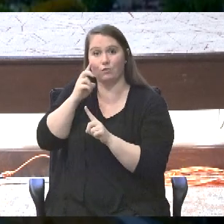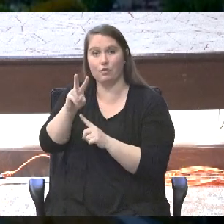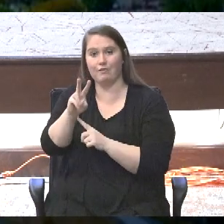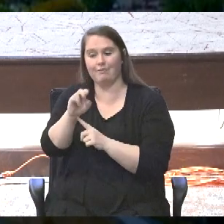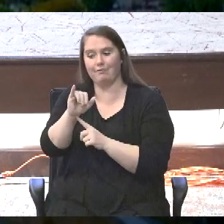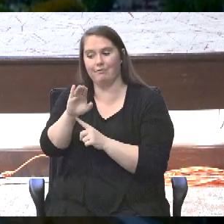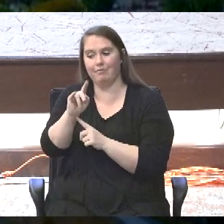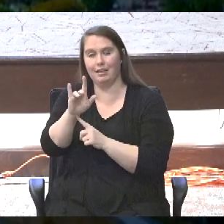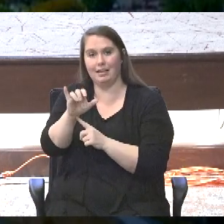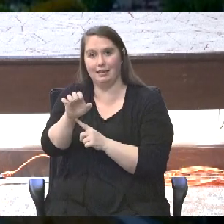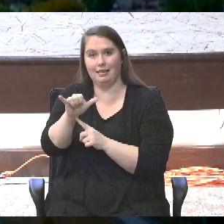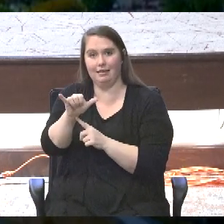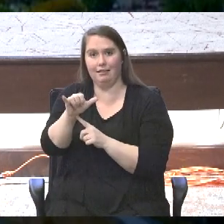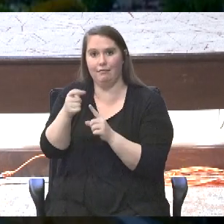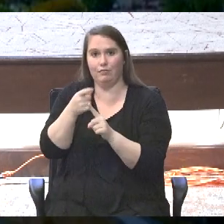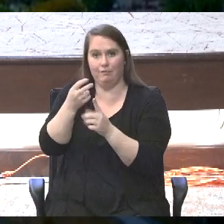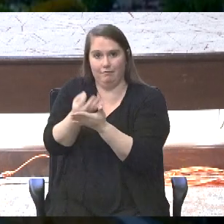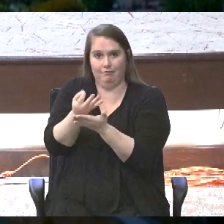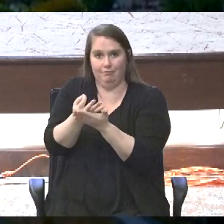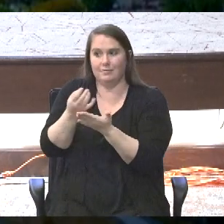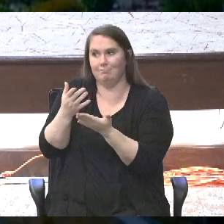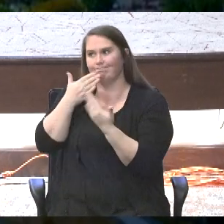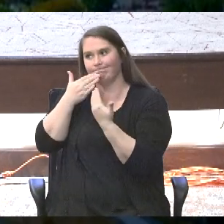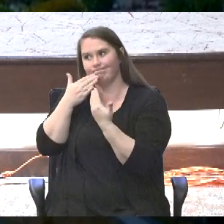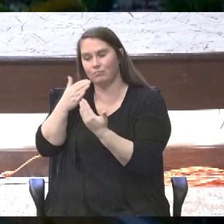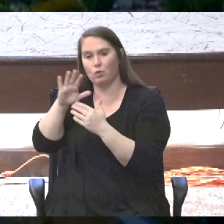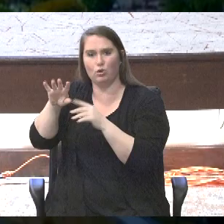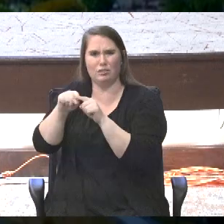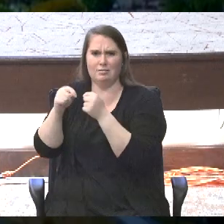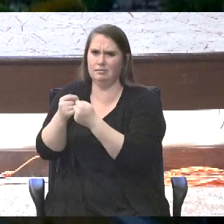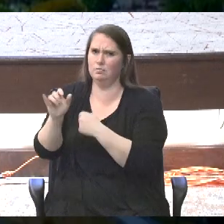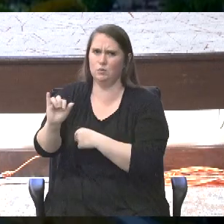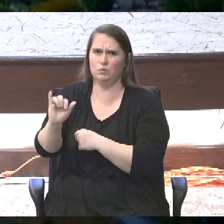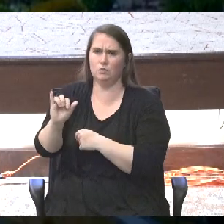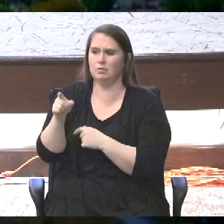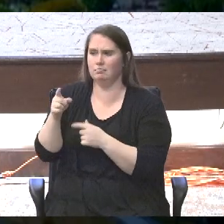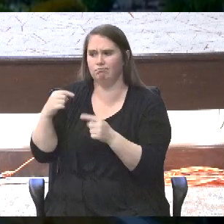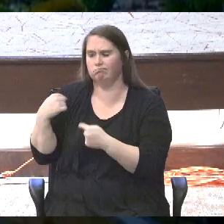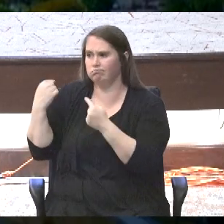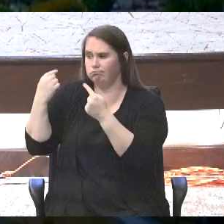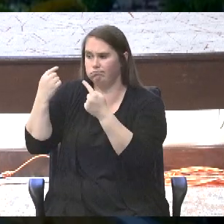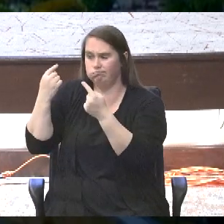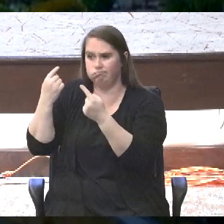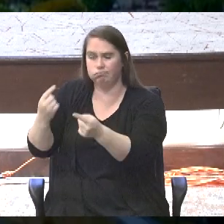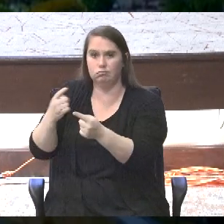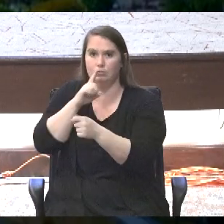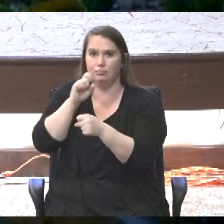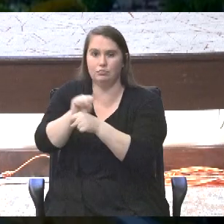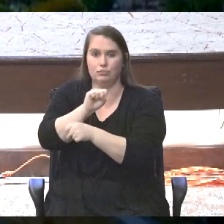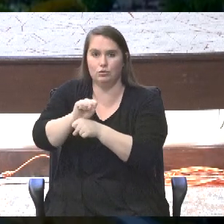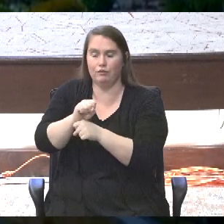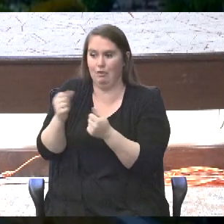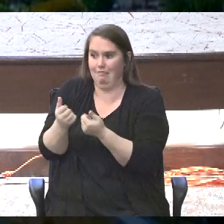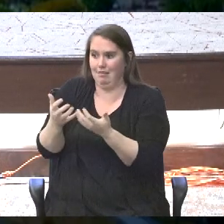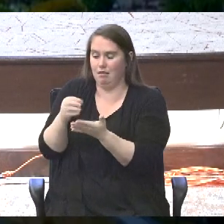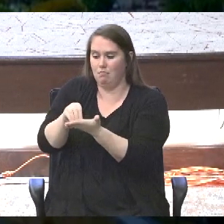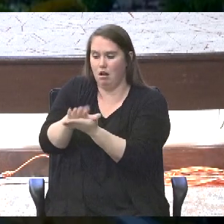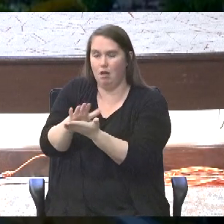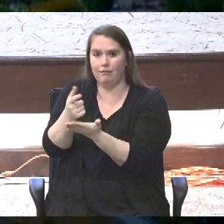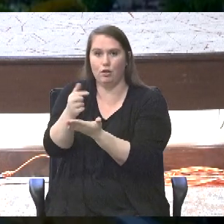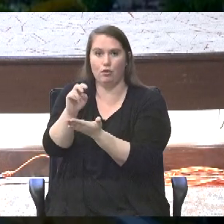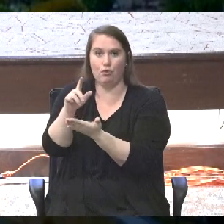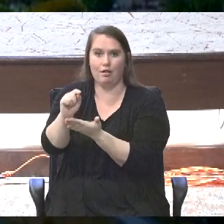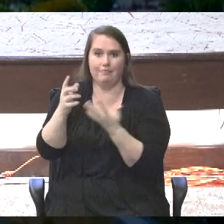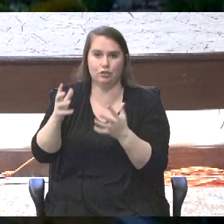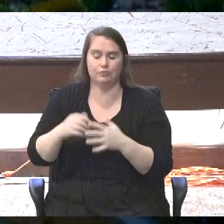Hoffman in finance, as well as a number of other team members that go out and hunt, as well as ensure compliance on these grants. Yeah,